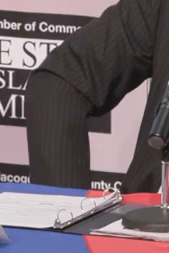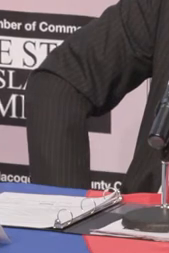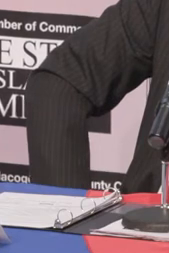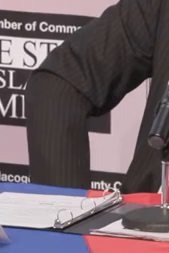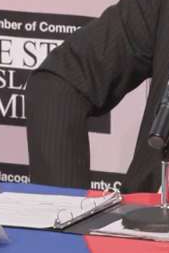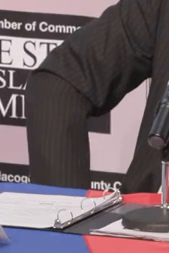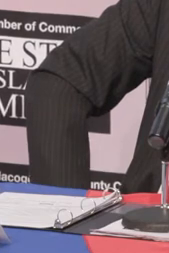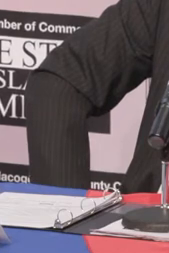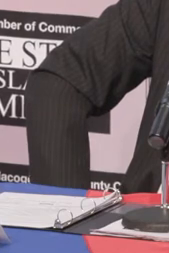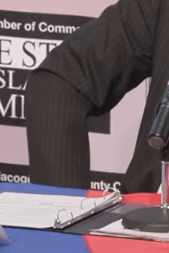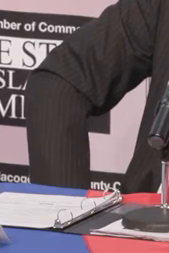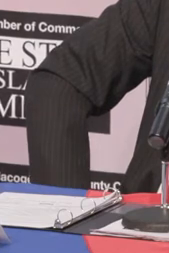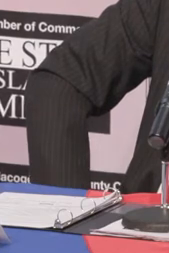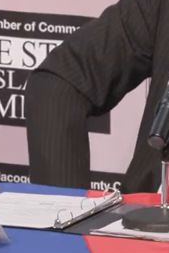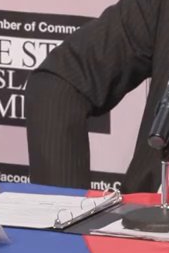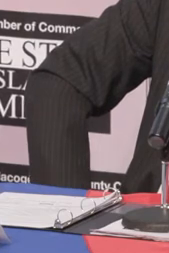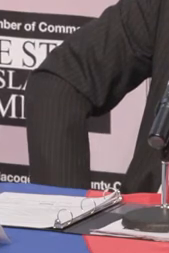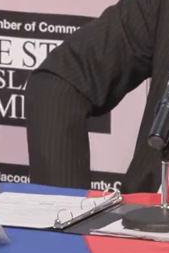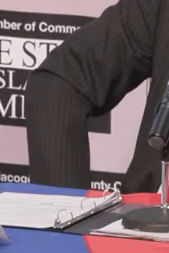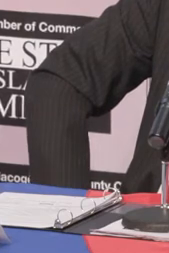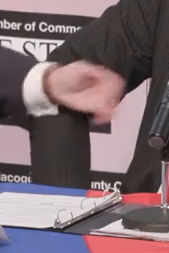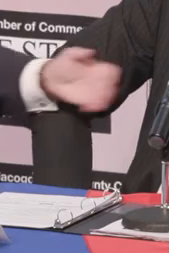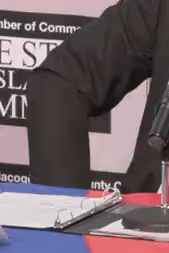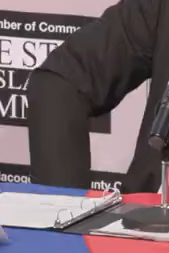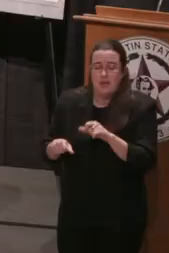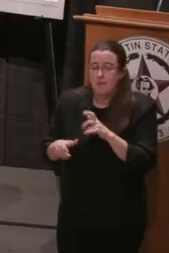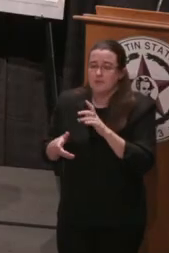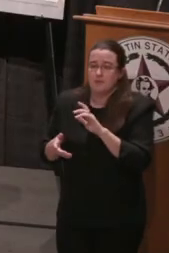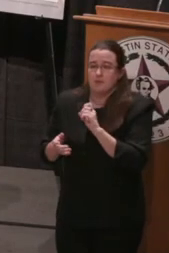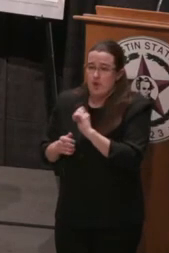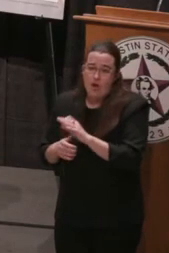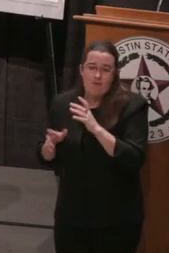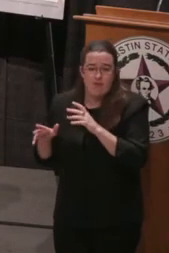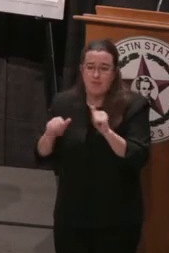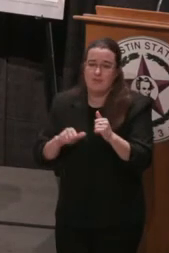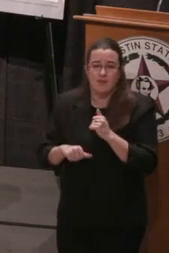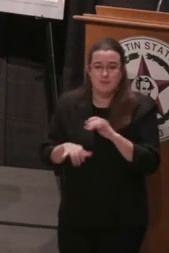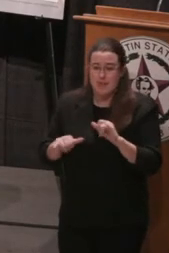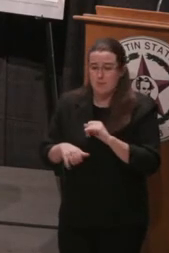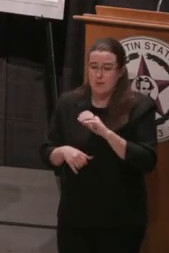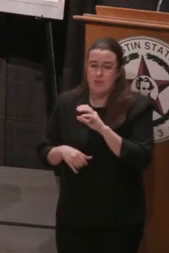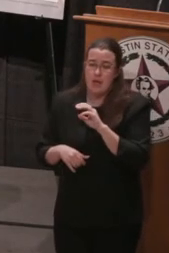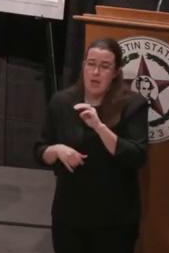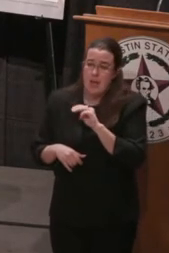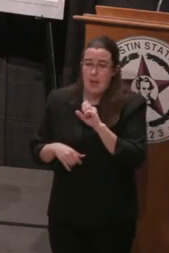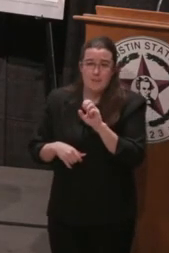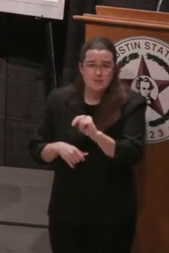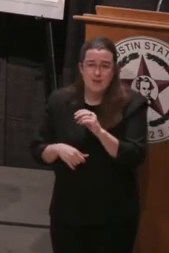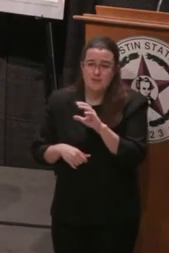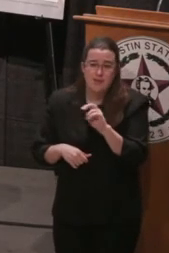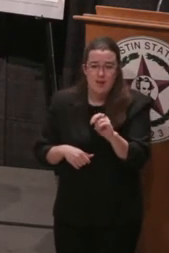have to be able to turn it off and walk away. Same with Fox News and MSNBC and CNN. Turn it off and walk away